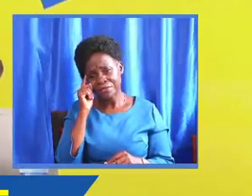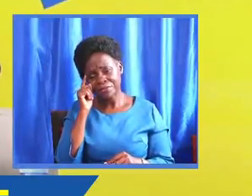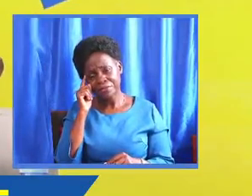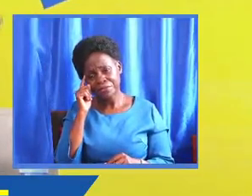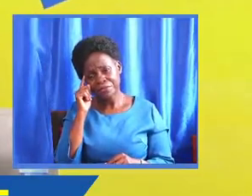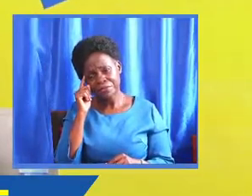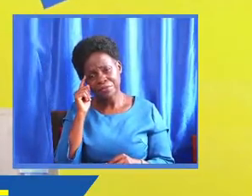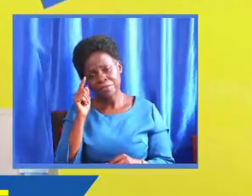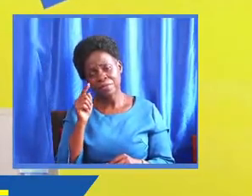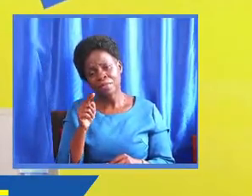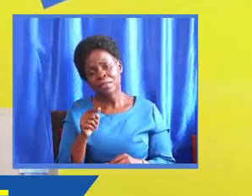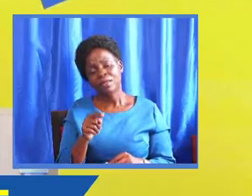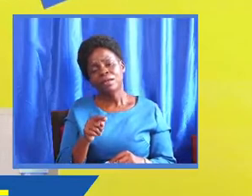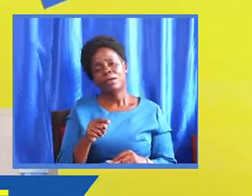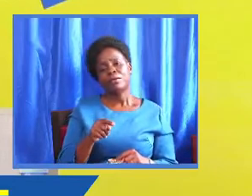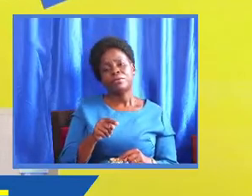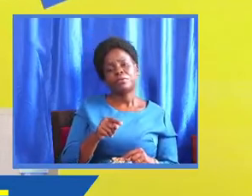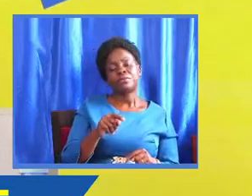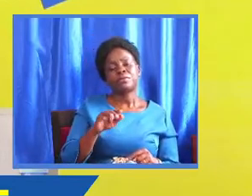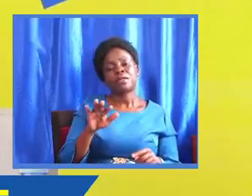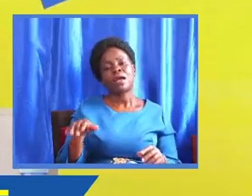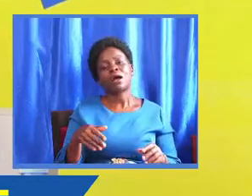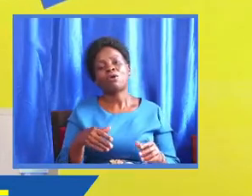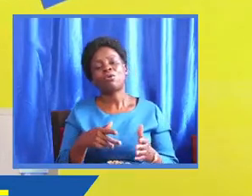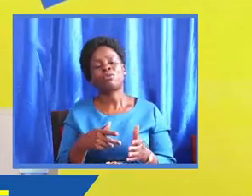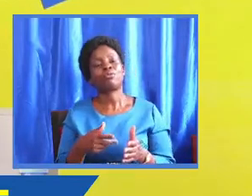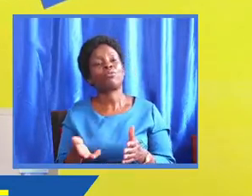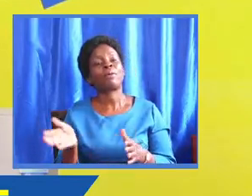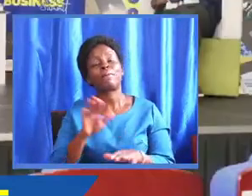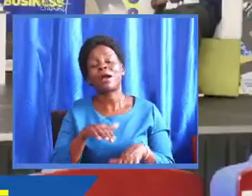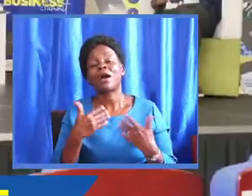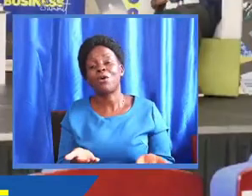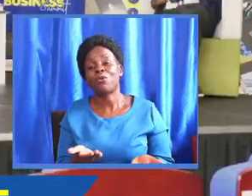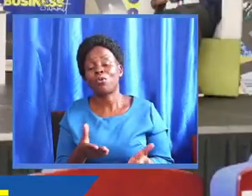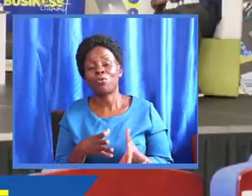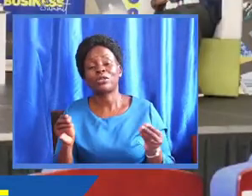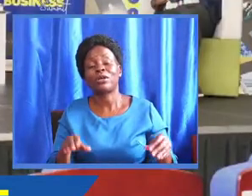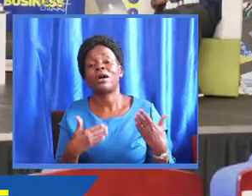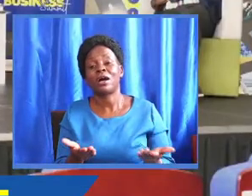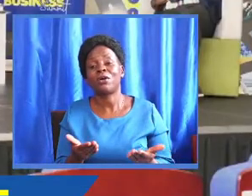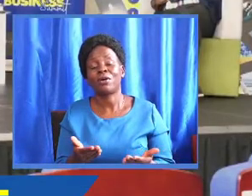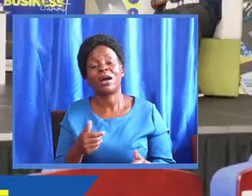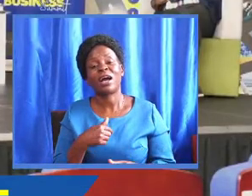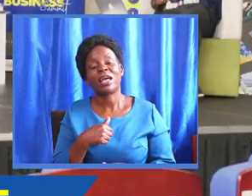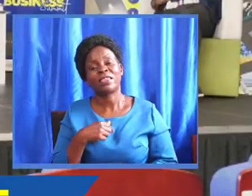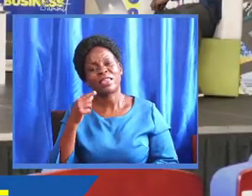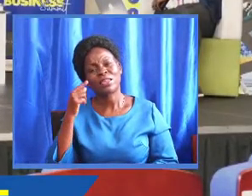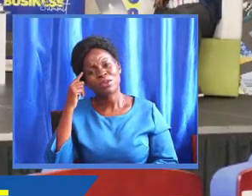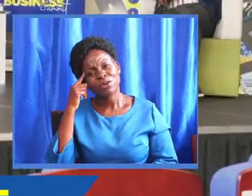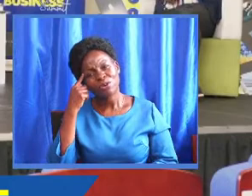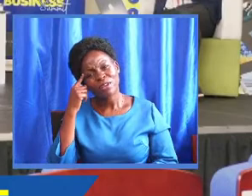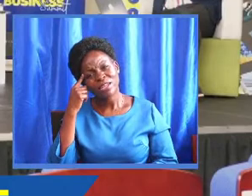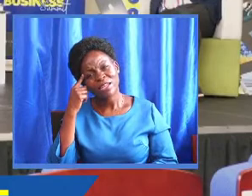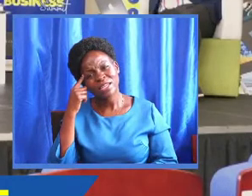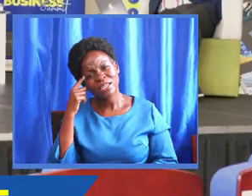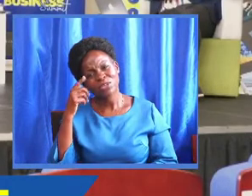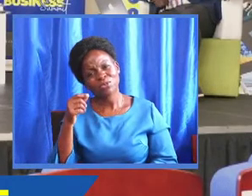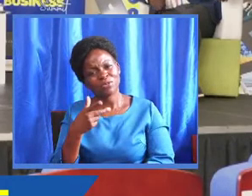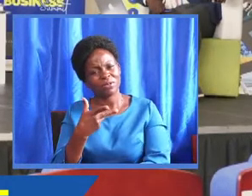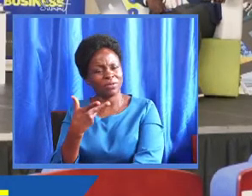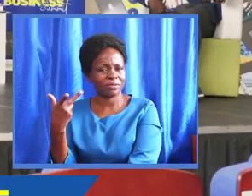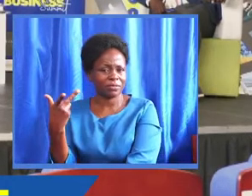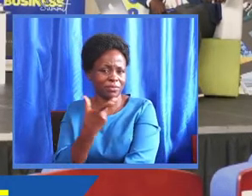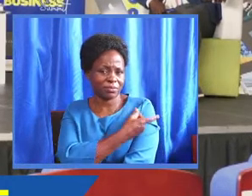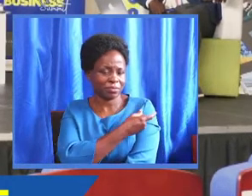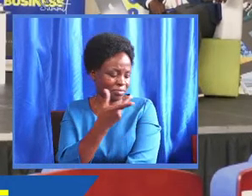there. Mm-hmm. So how are we going to recover? I think we will just need to hope that, you know, vaccination rates